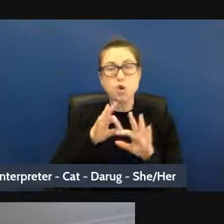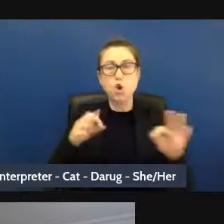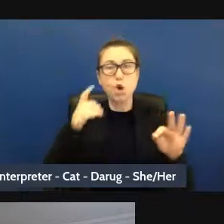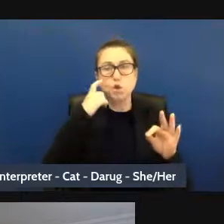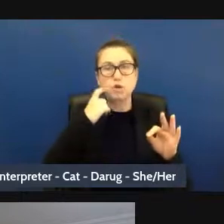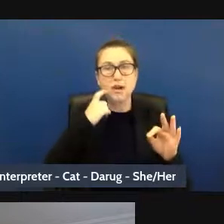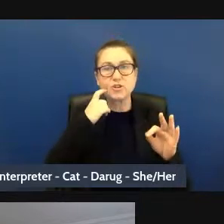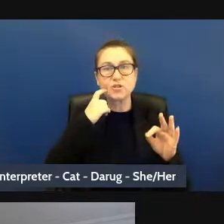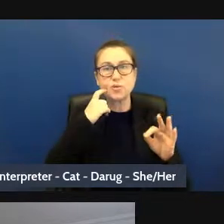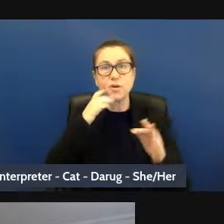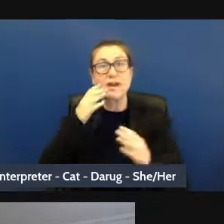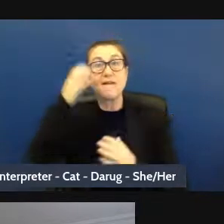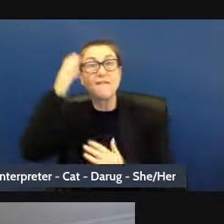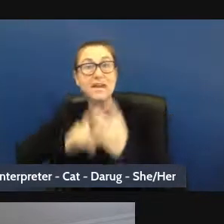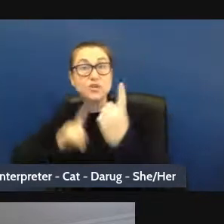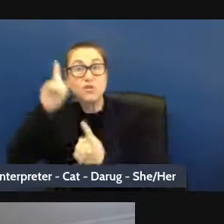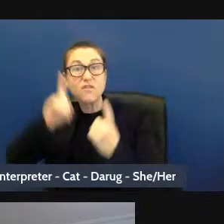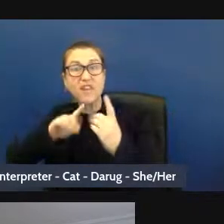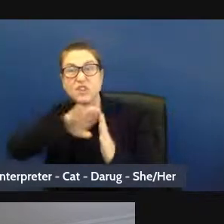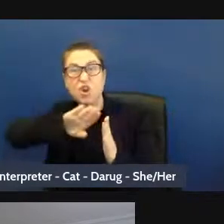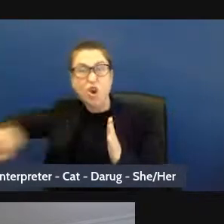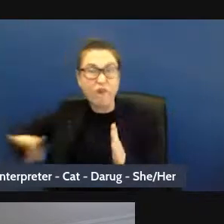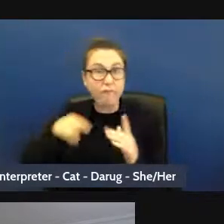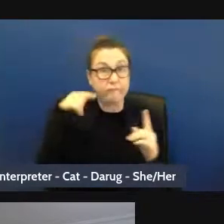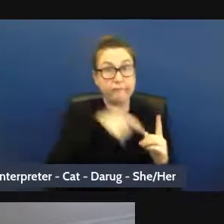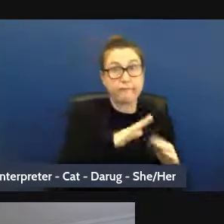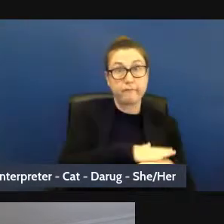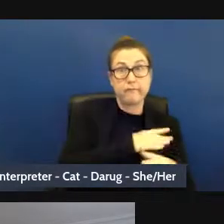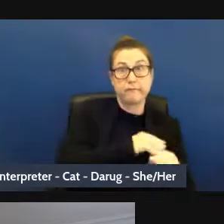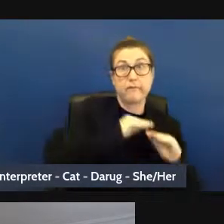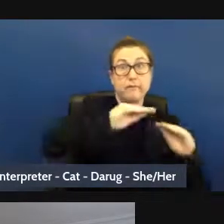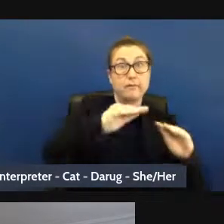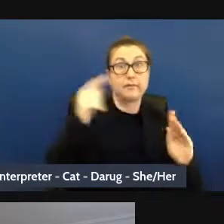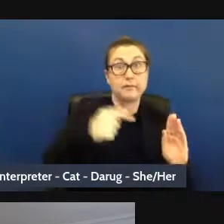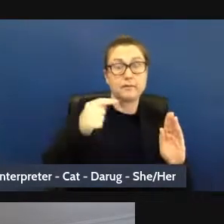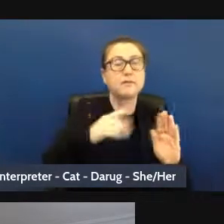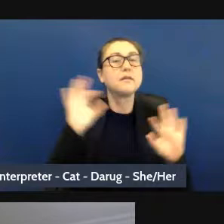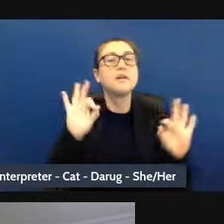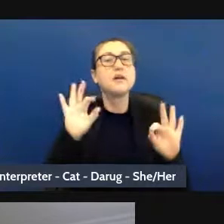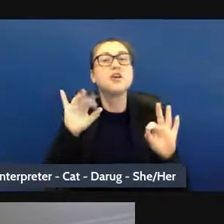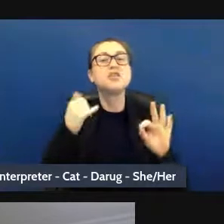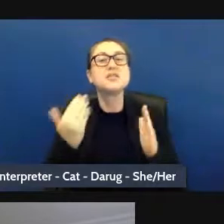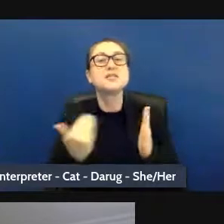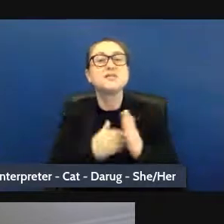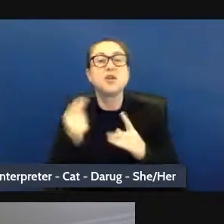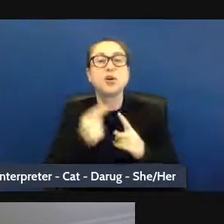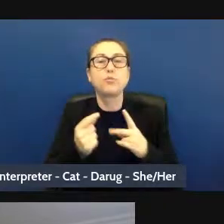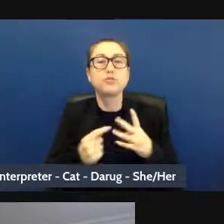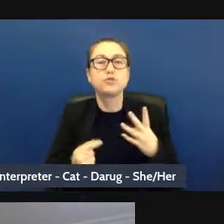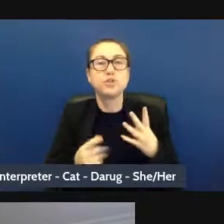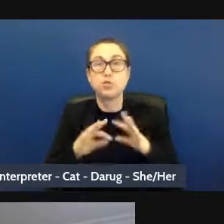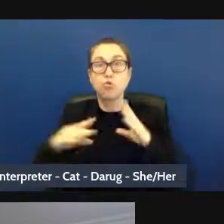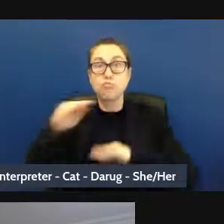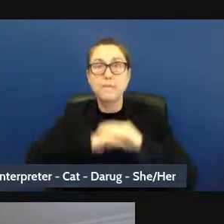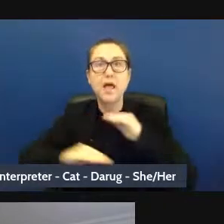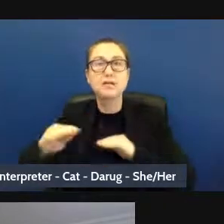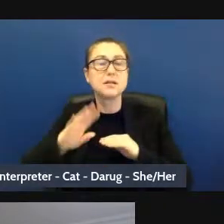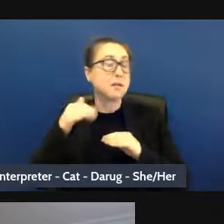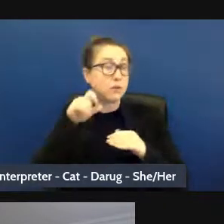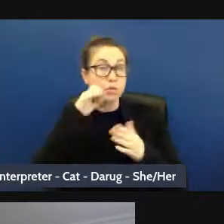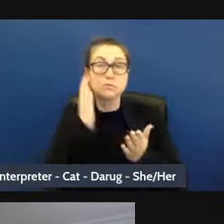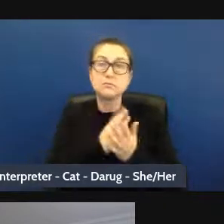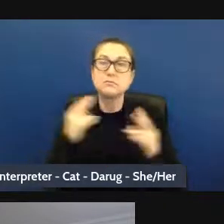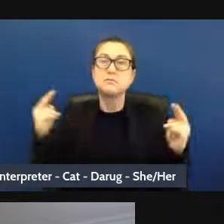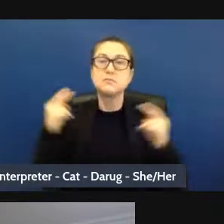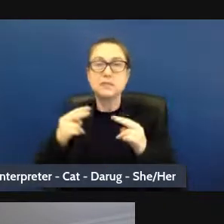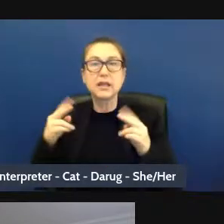the face-to-face stuff. No. It's intending to be an option. So, you know, you might go and see a physio face-to-face for some